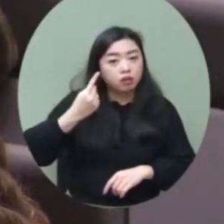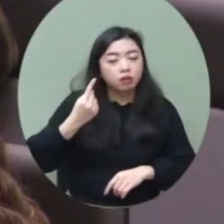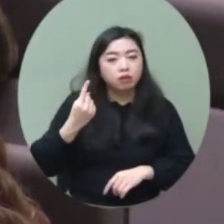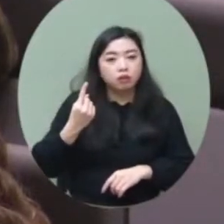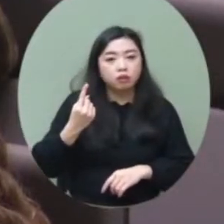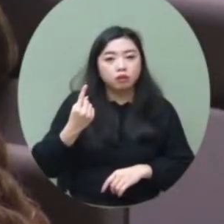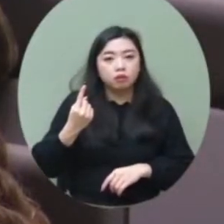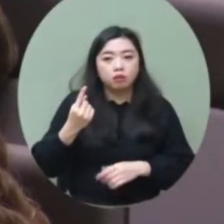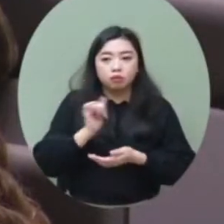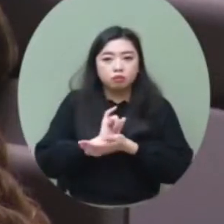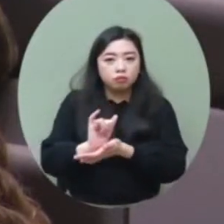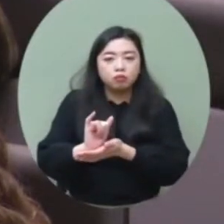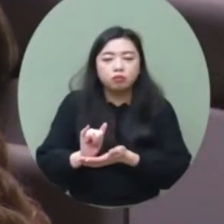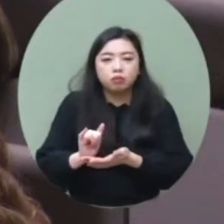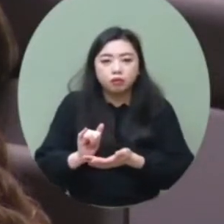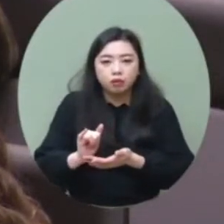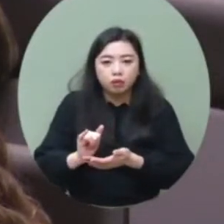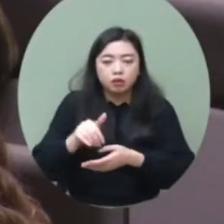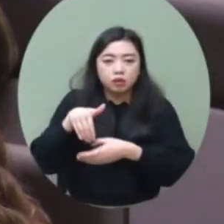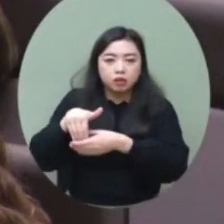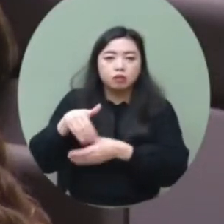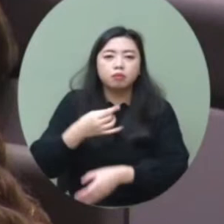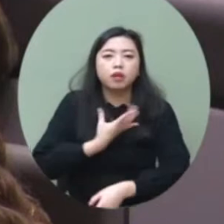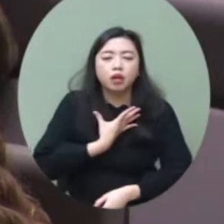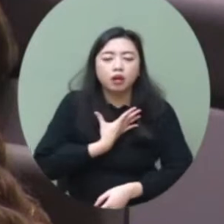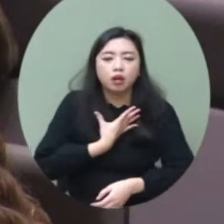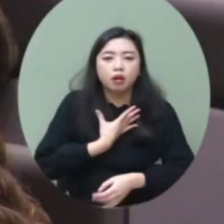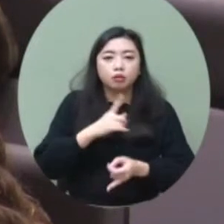only given antipyretics.